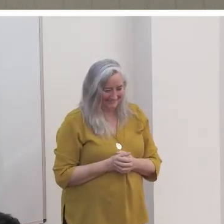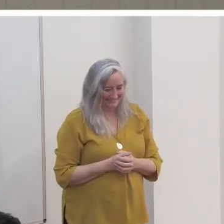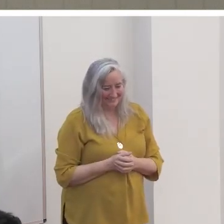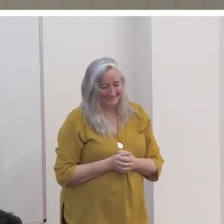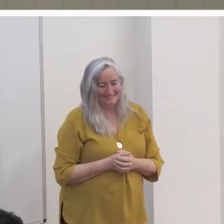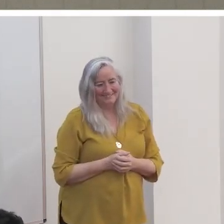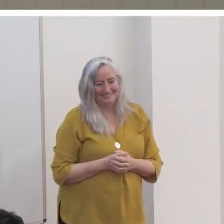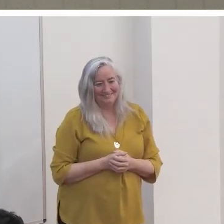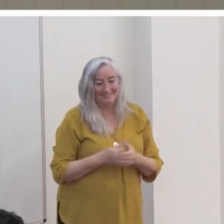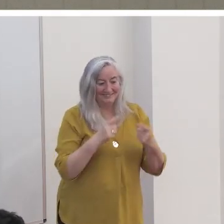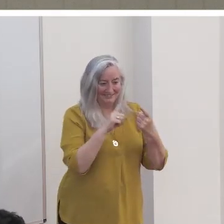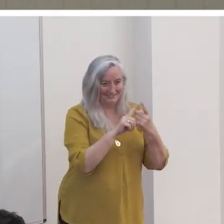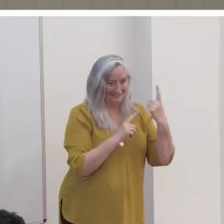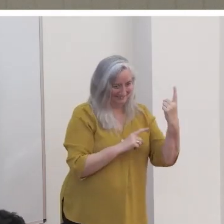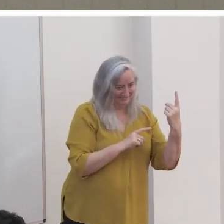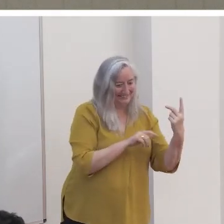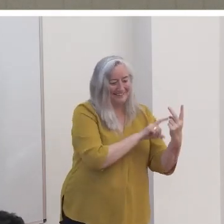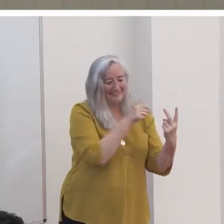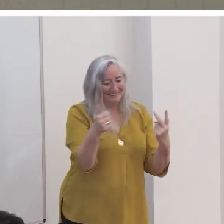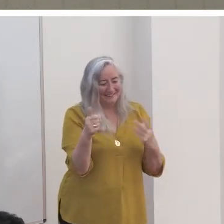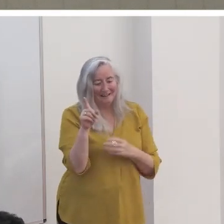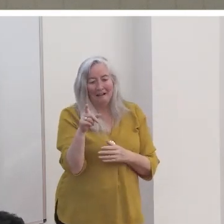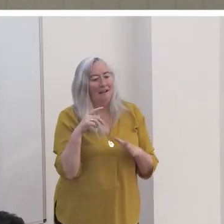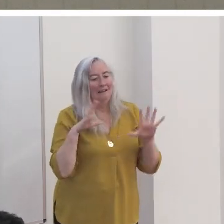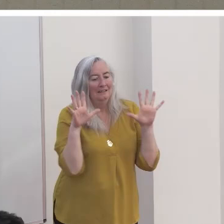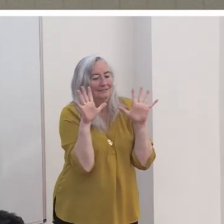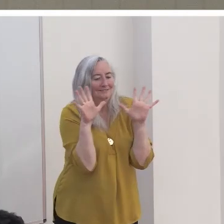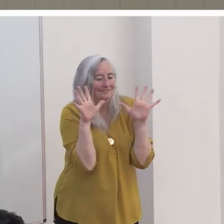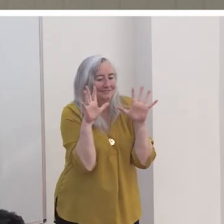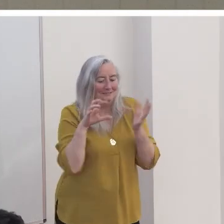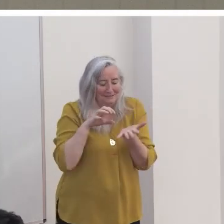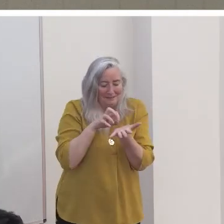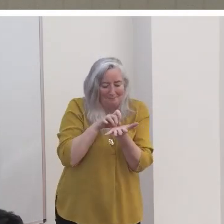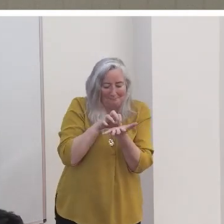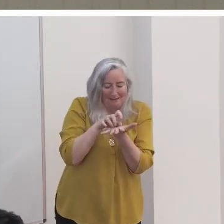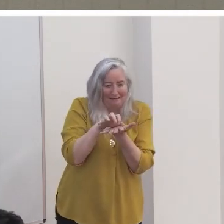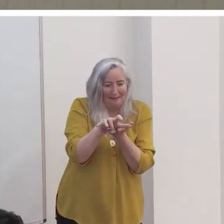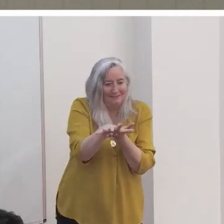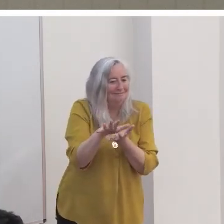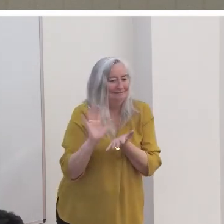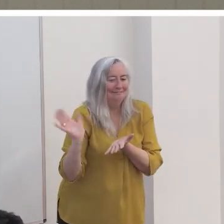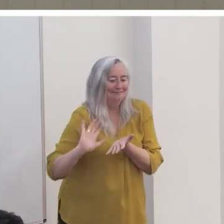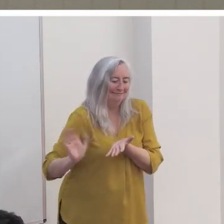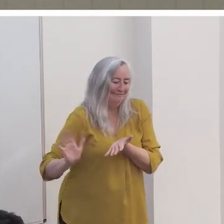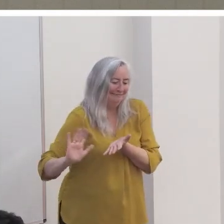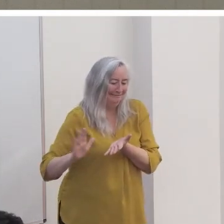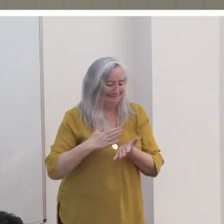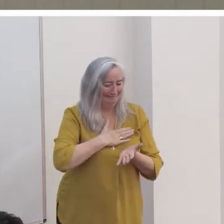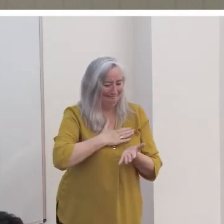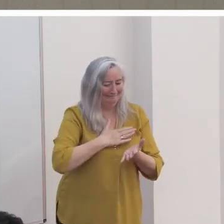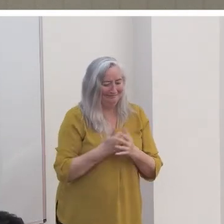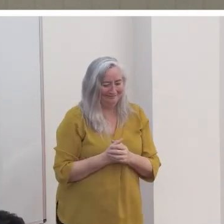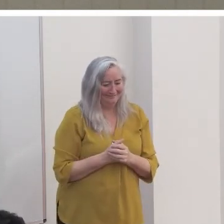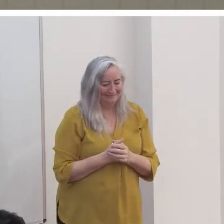All right, and now before I start the presentation, there's another one, not so fun fact,